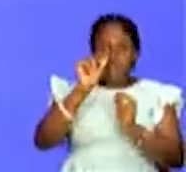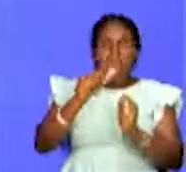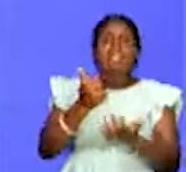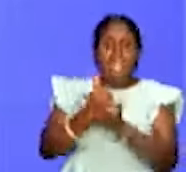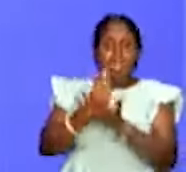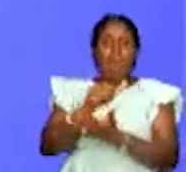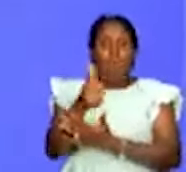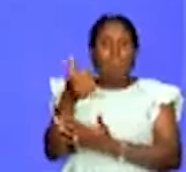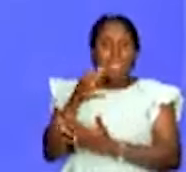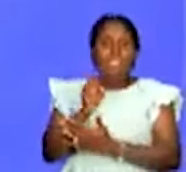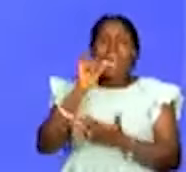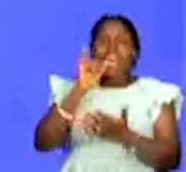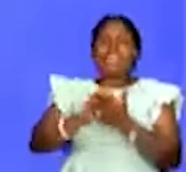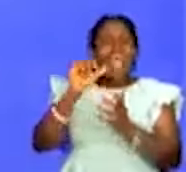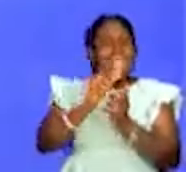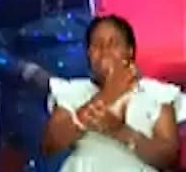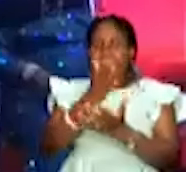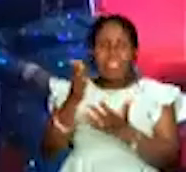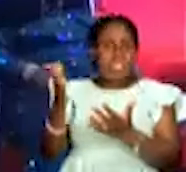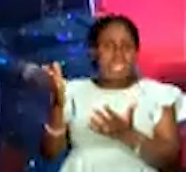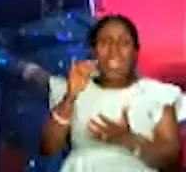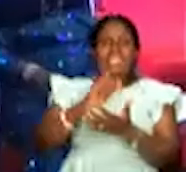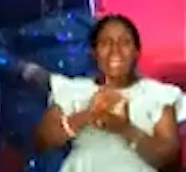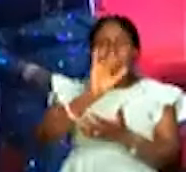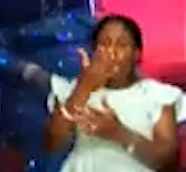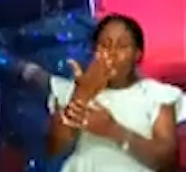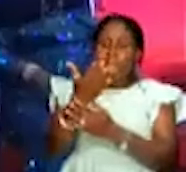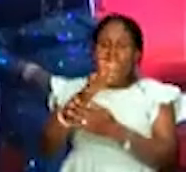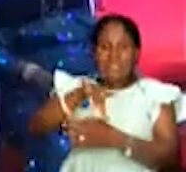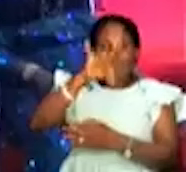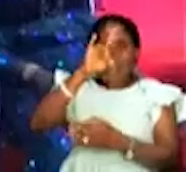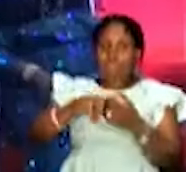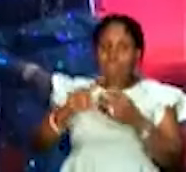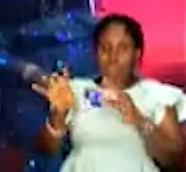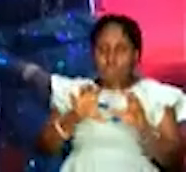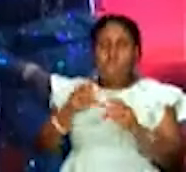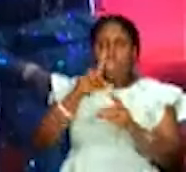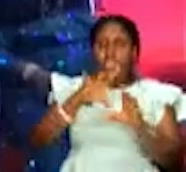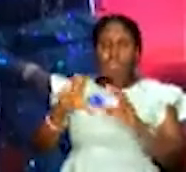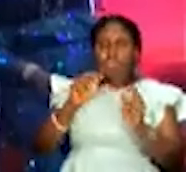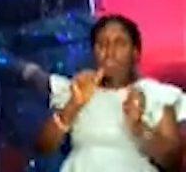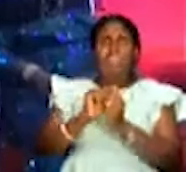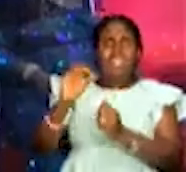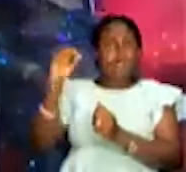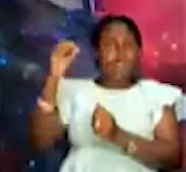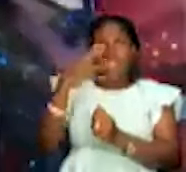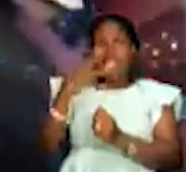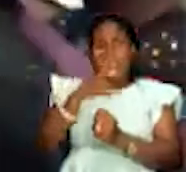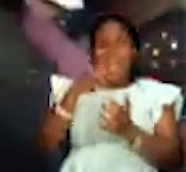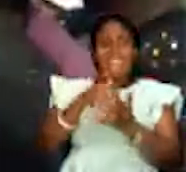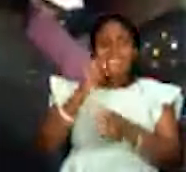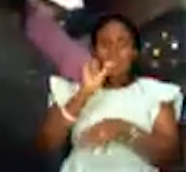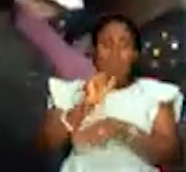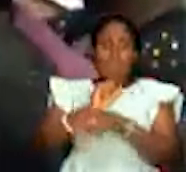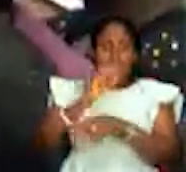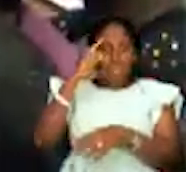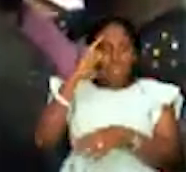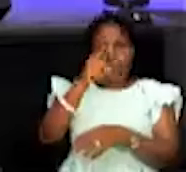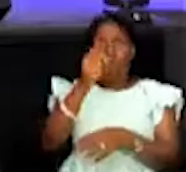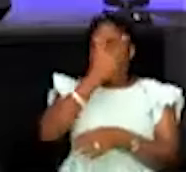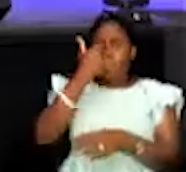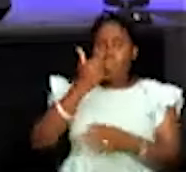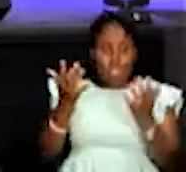That everything your hand finds to do, you do it with grace, and that it works for you because your hands are blessed.